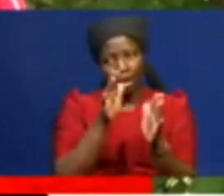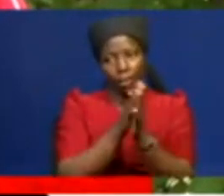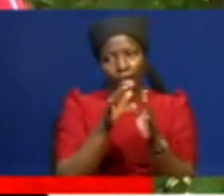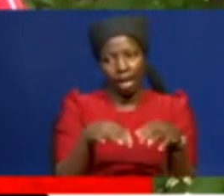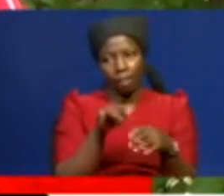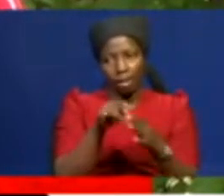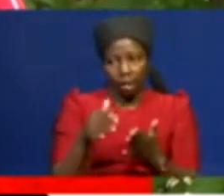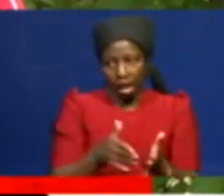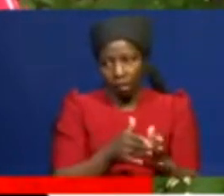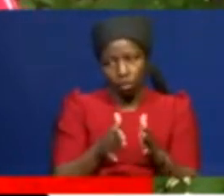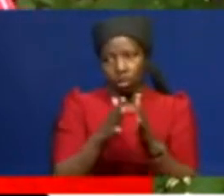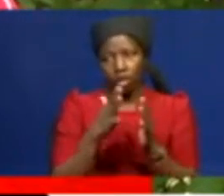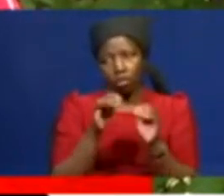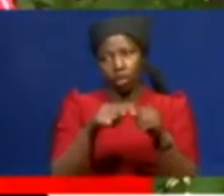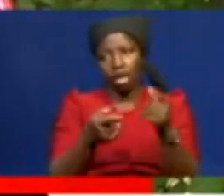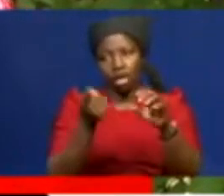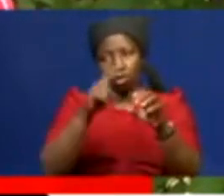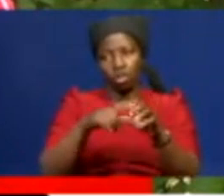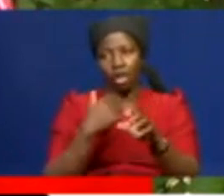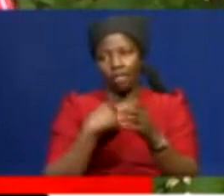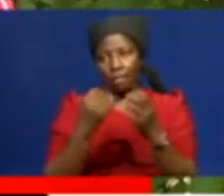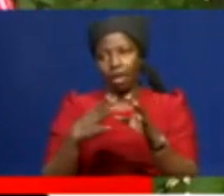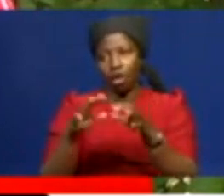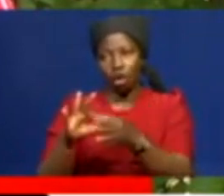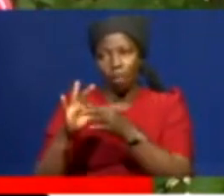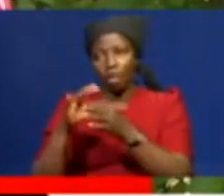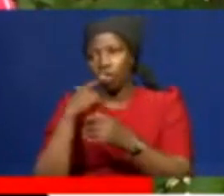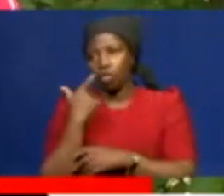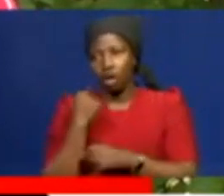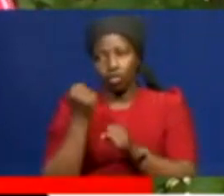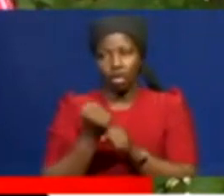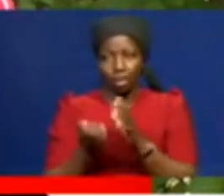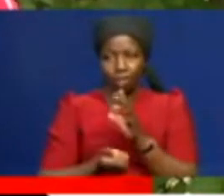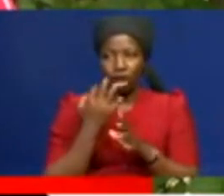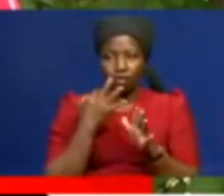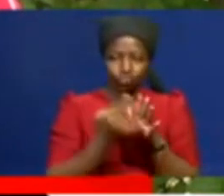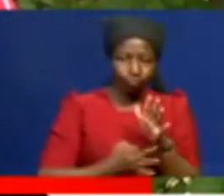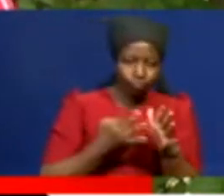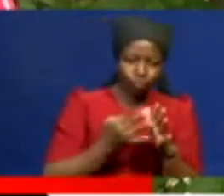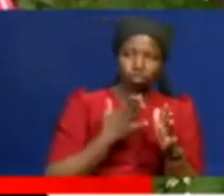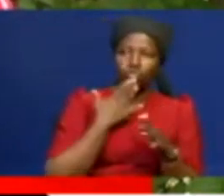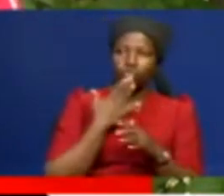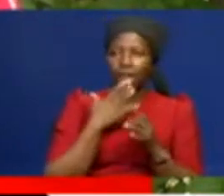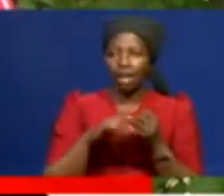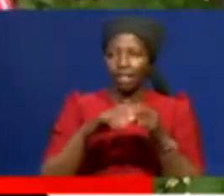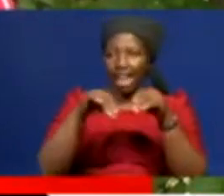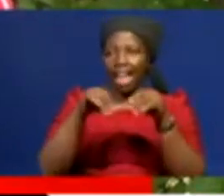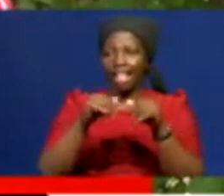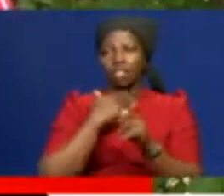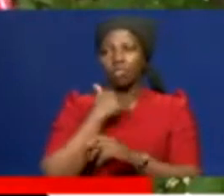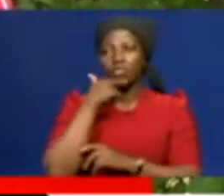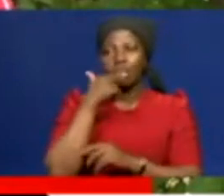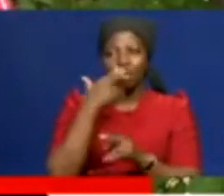board. We have so many corporates in Kisumu who are doing production, milling of sugar, milling of flour. I don't want to mention the